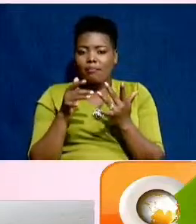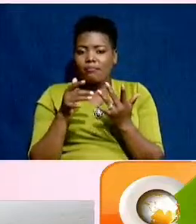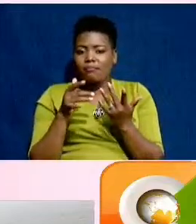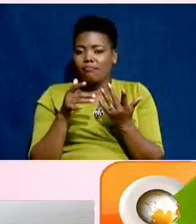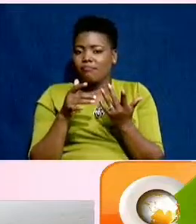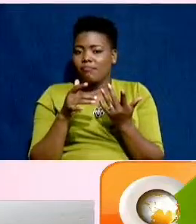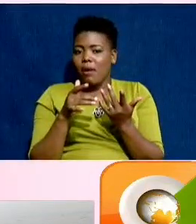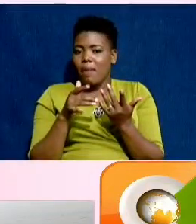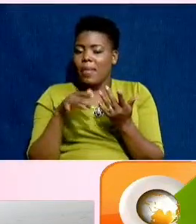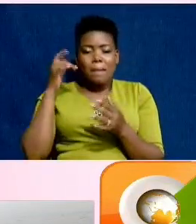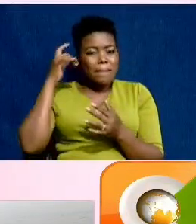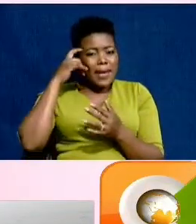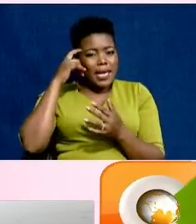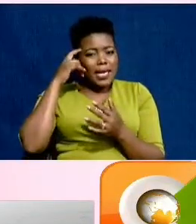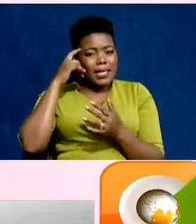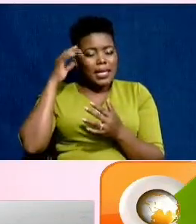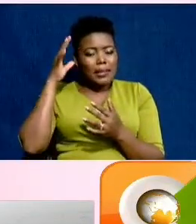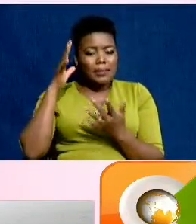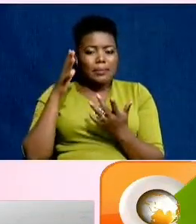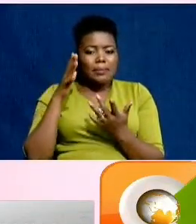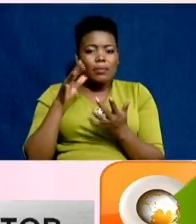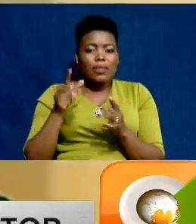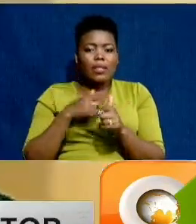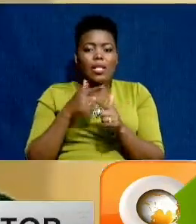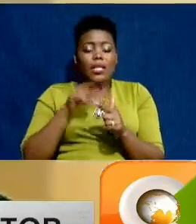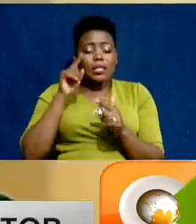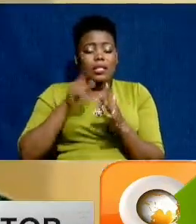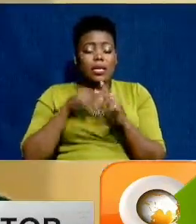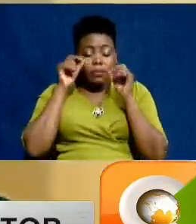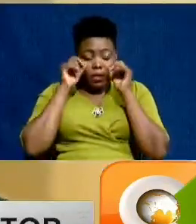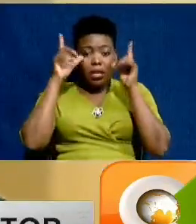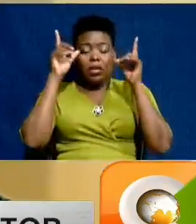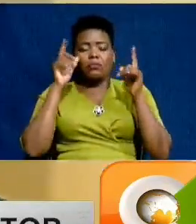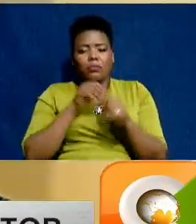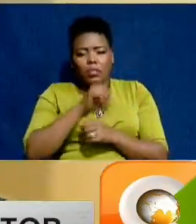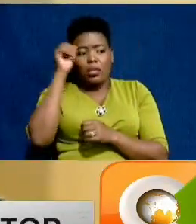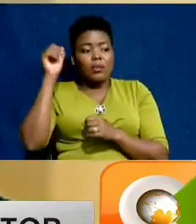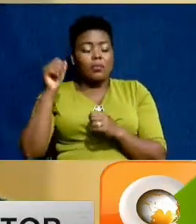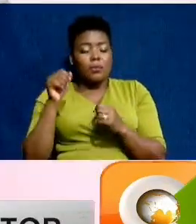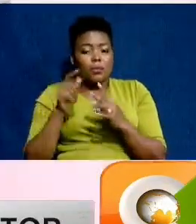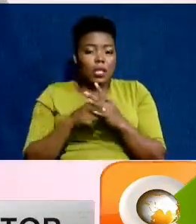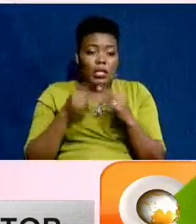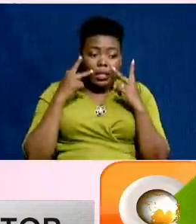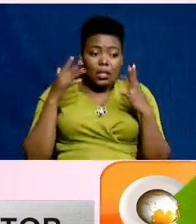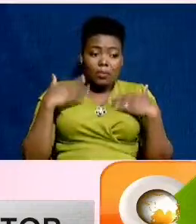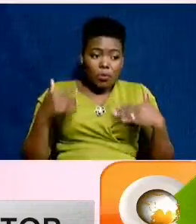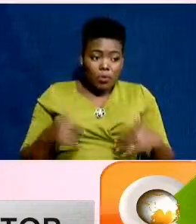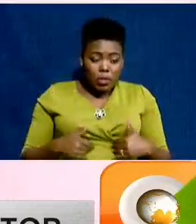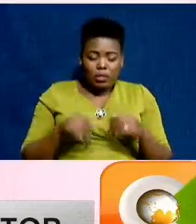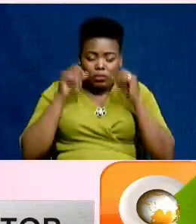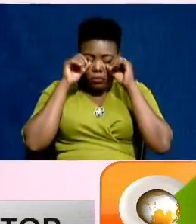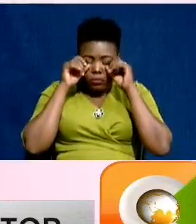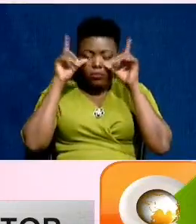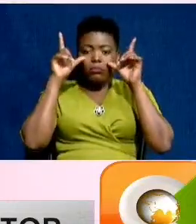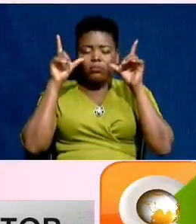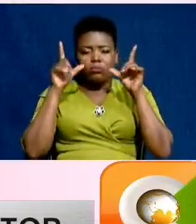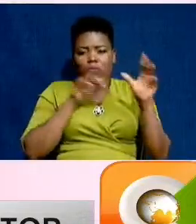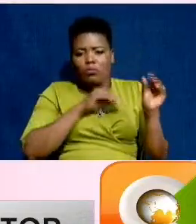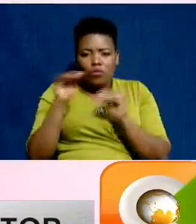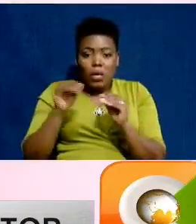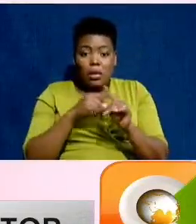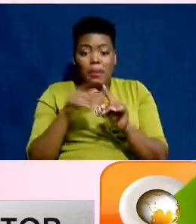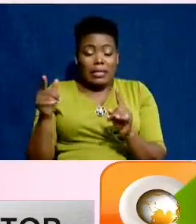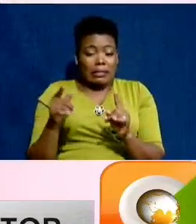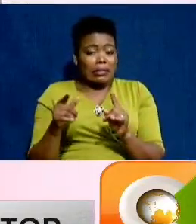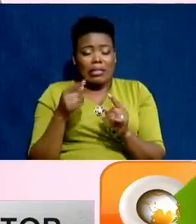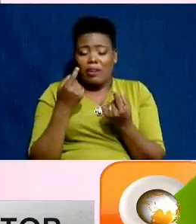events. And then patients, they start waking up. You know, you start seeing a flicker of movement. They start opening their eyes. But it's very, very rare.